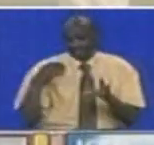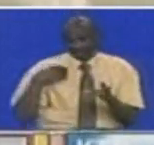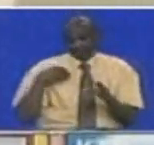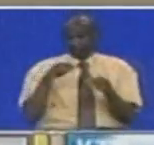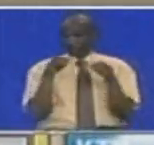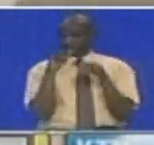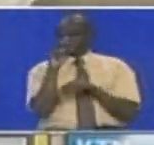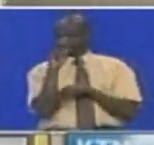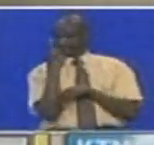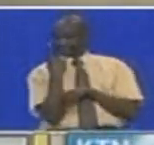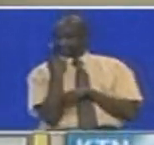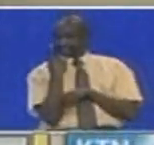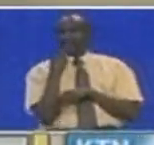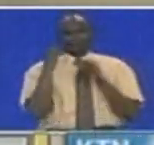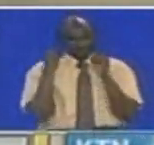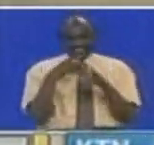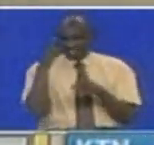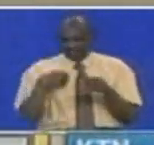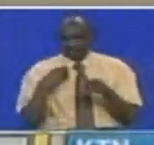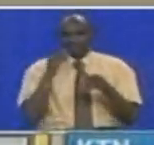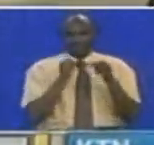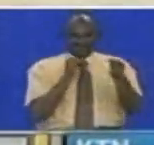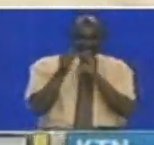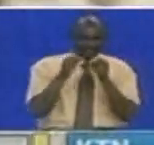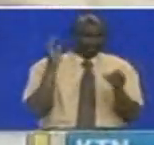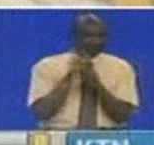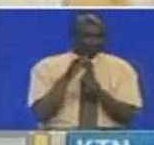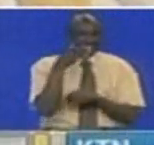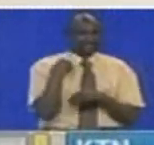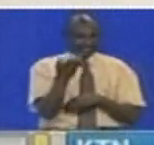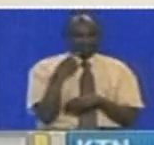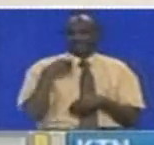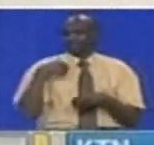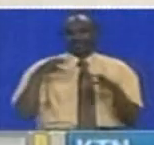wait-and-see approach. Many associate it with violence, although judo athletes disagree.